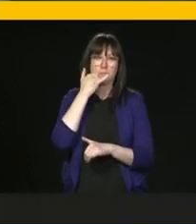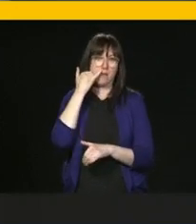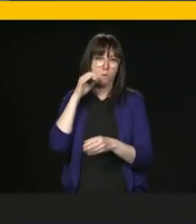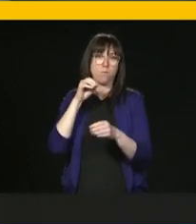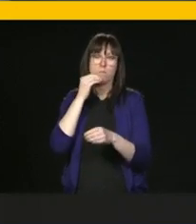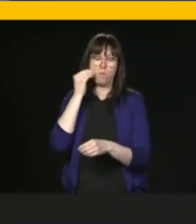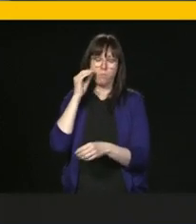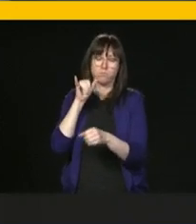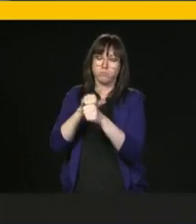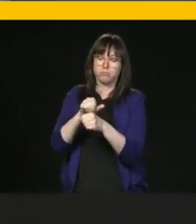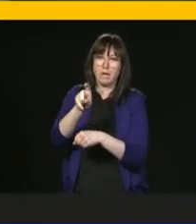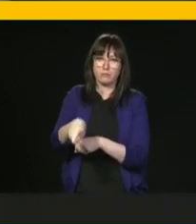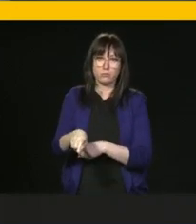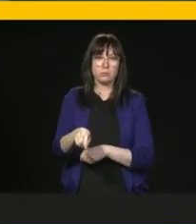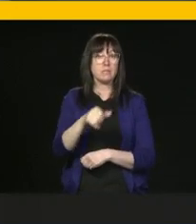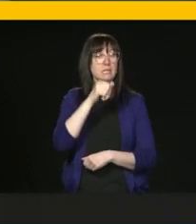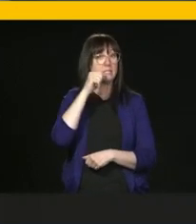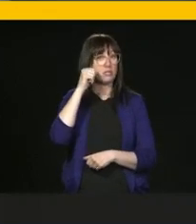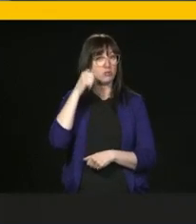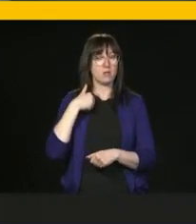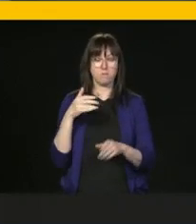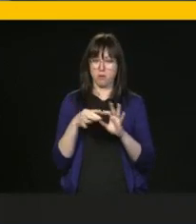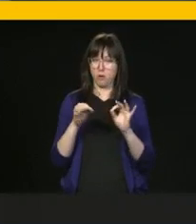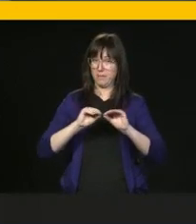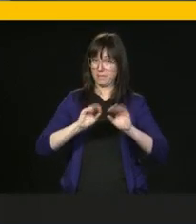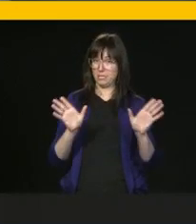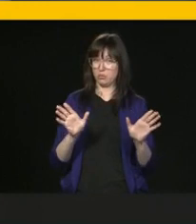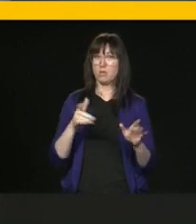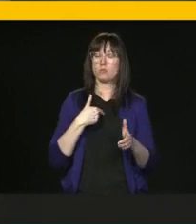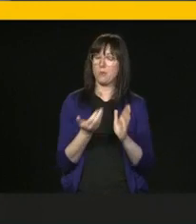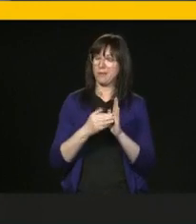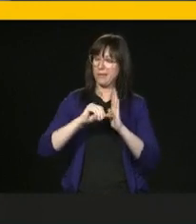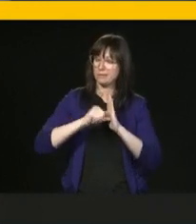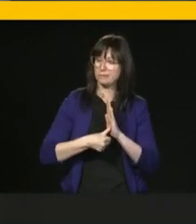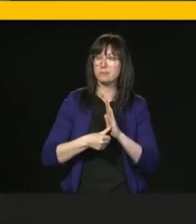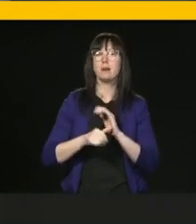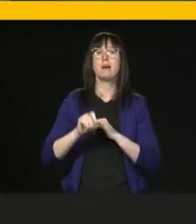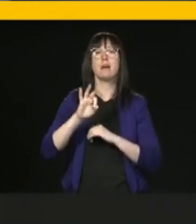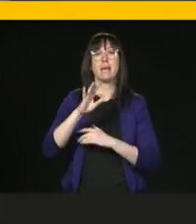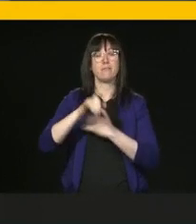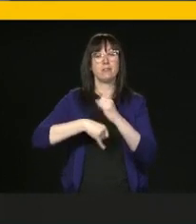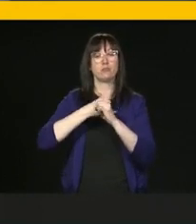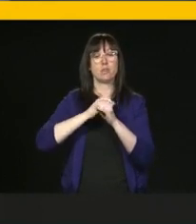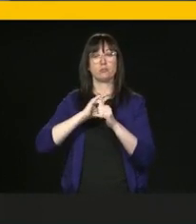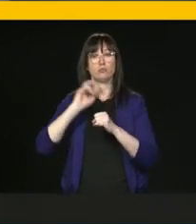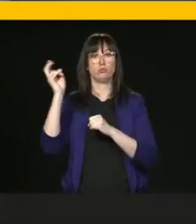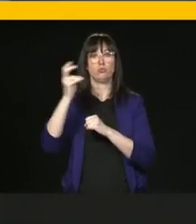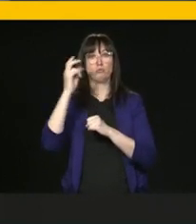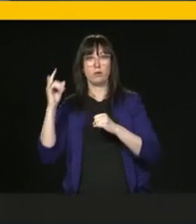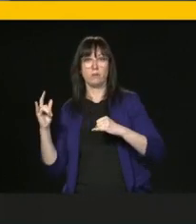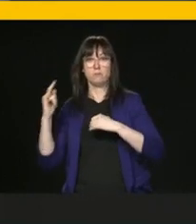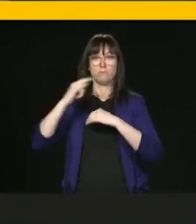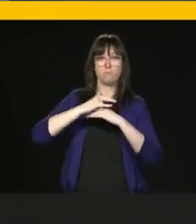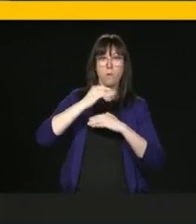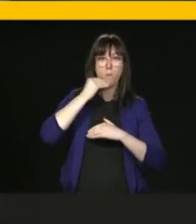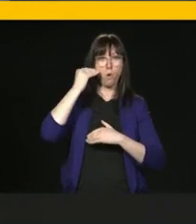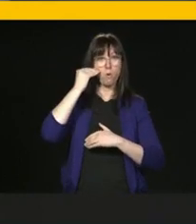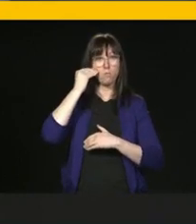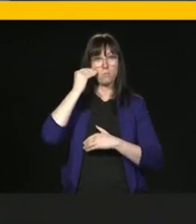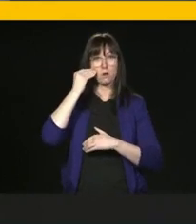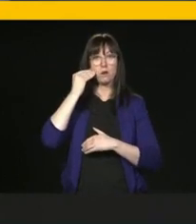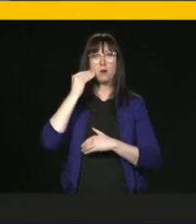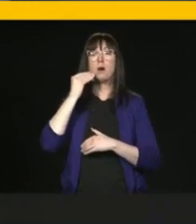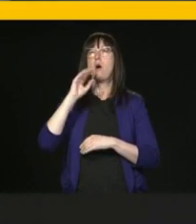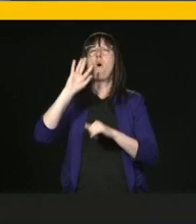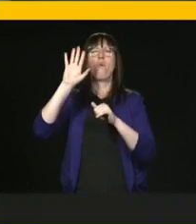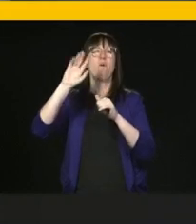that again. When people are coming back after international travel, it is essential that they don't stop for groceries, that they don't visit their friends